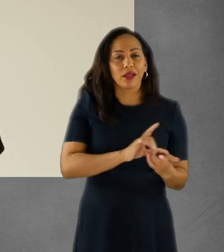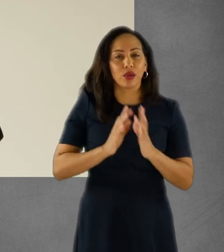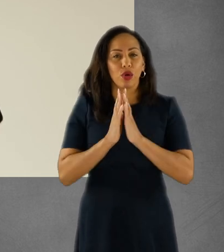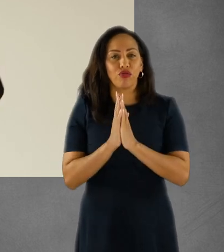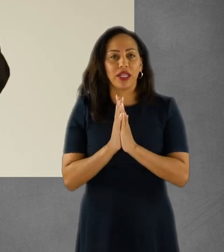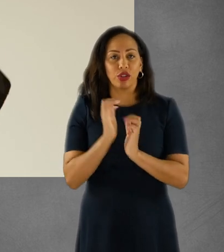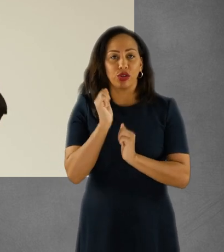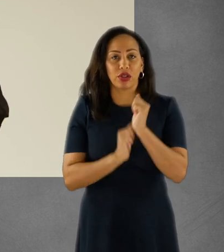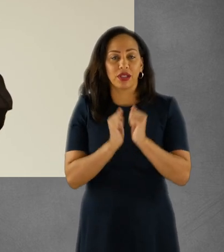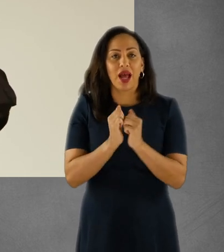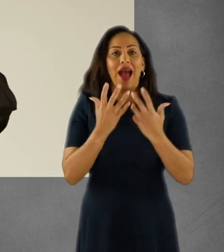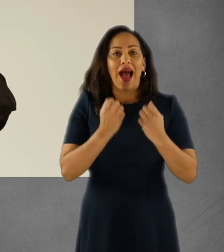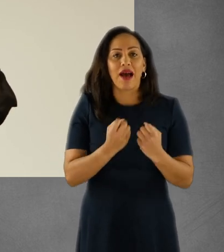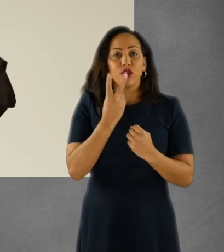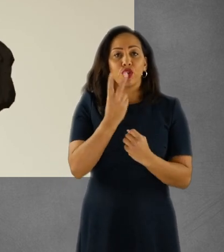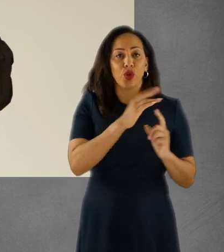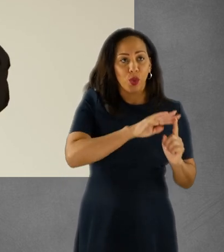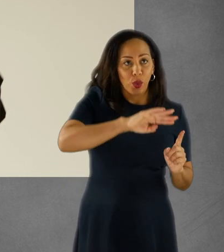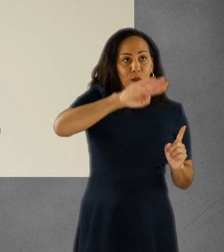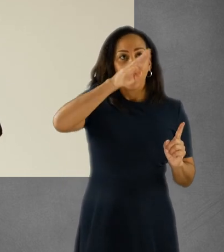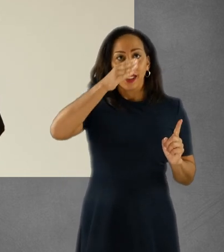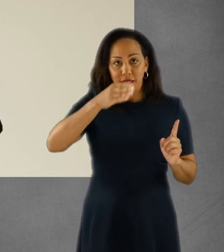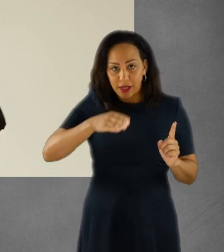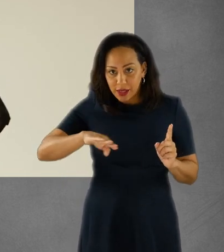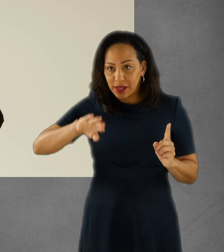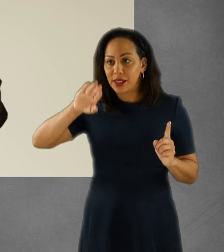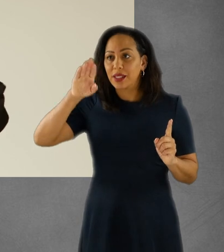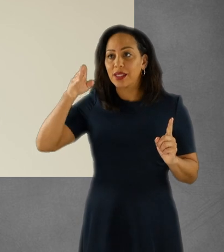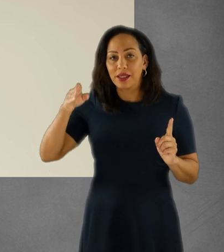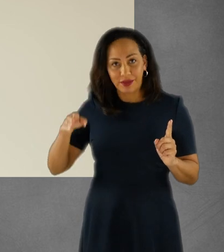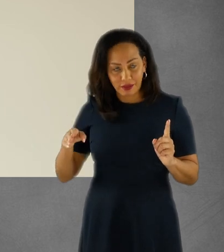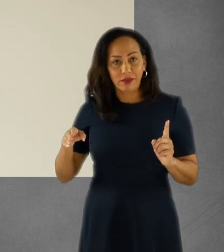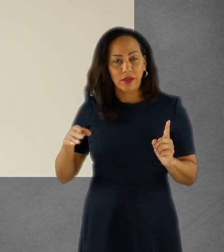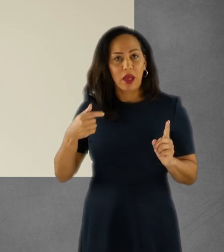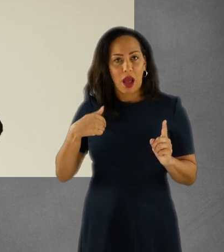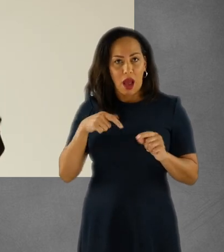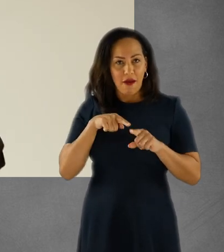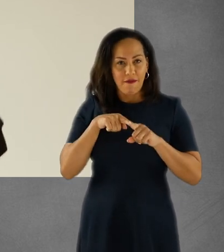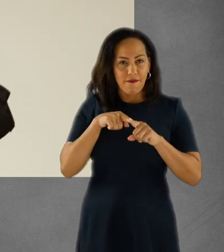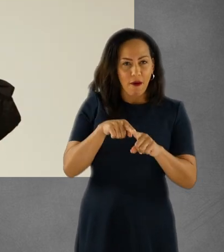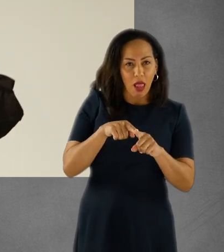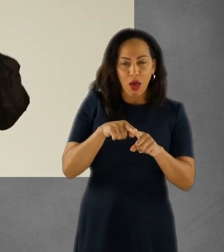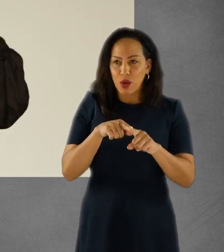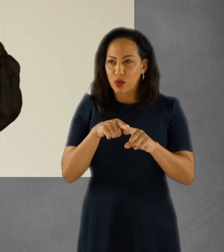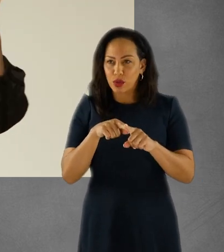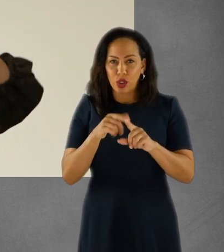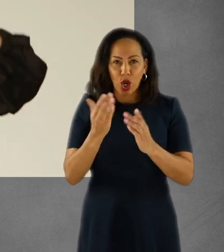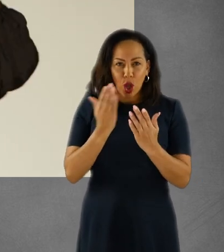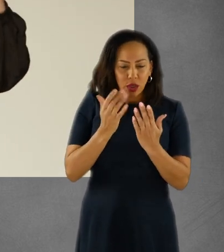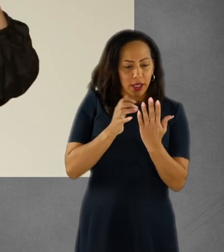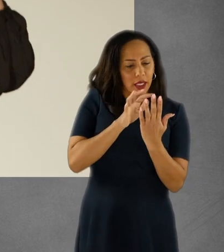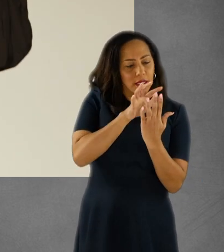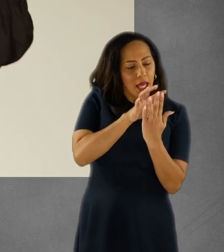structure in which there were two peaks. So I kind of followed very closely all the different moments and the kind